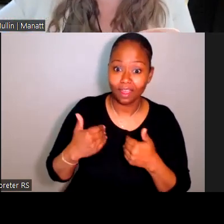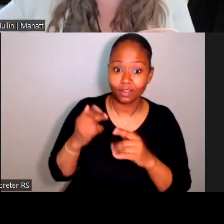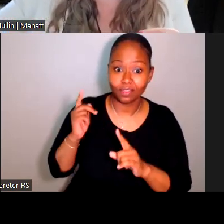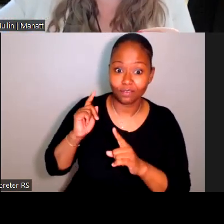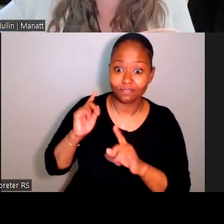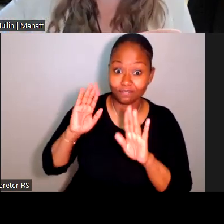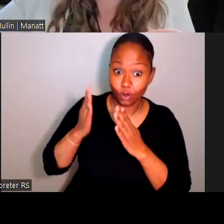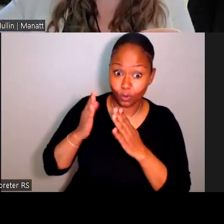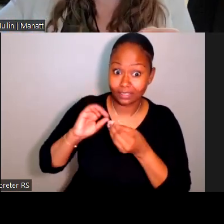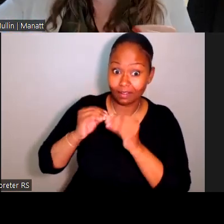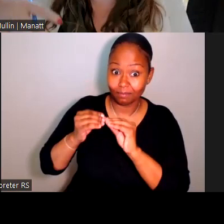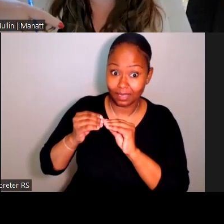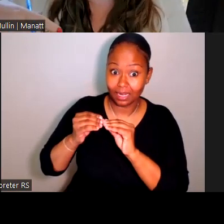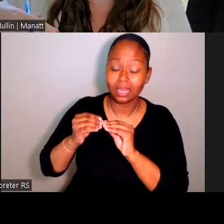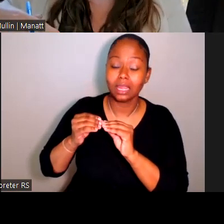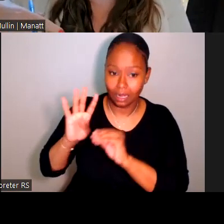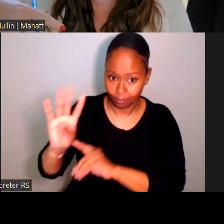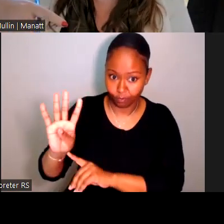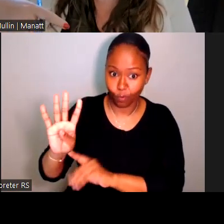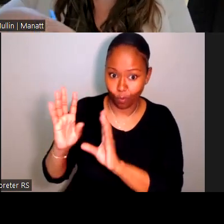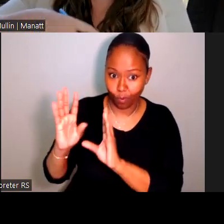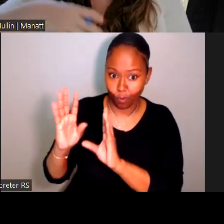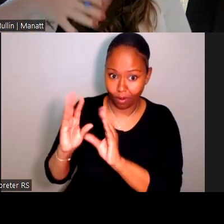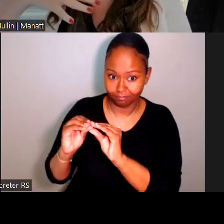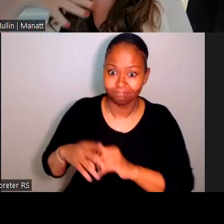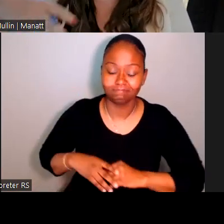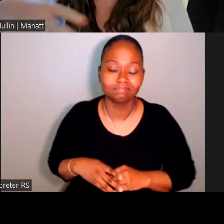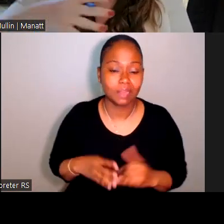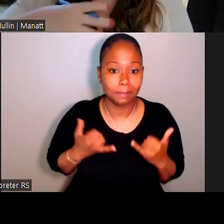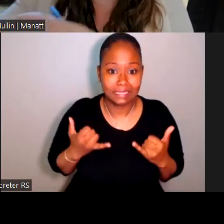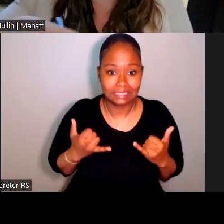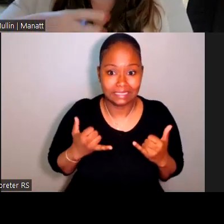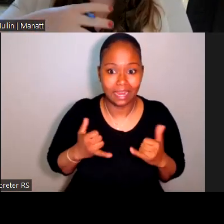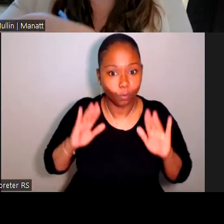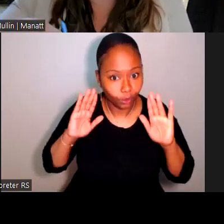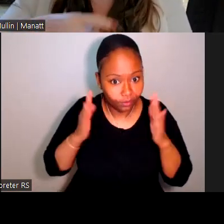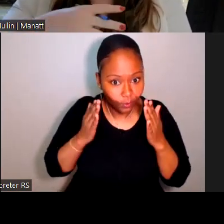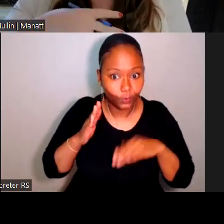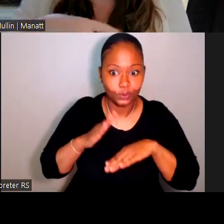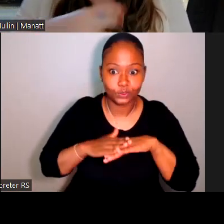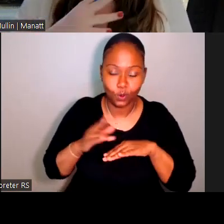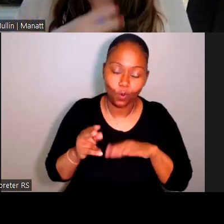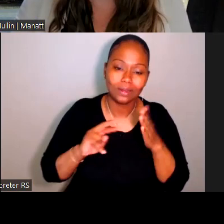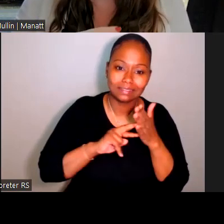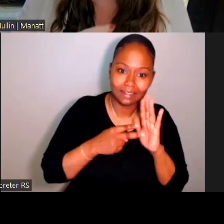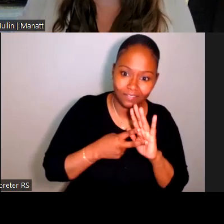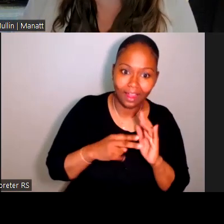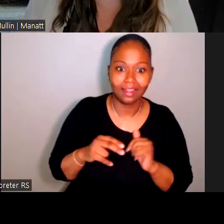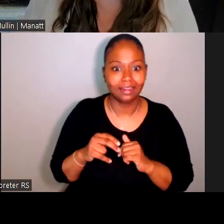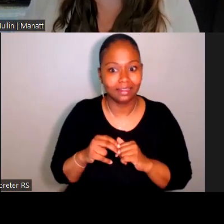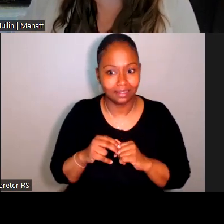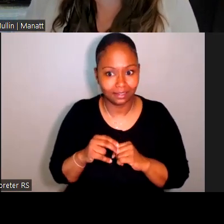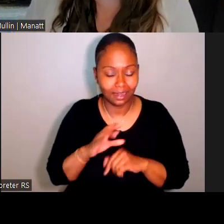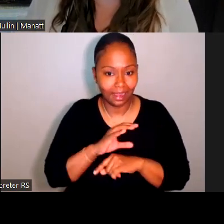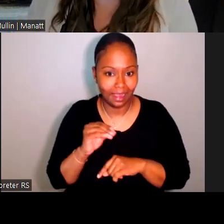number 4, our next meeting. So today, what we're going to do is we're really going to focus on defining and workshopping as a group